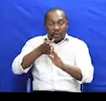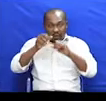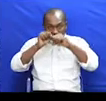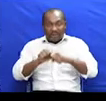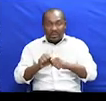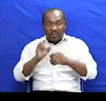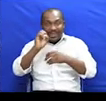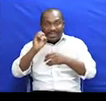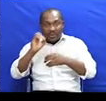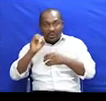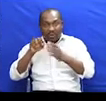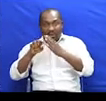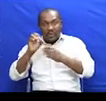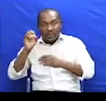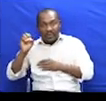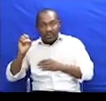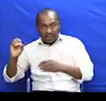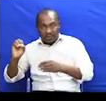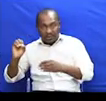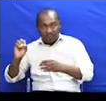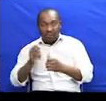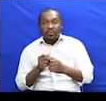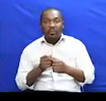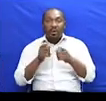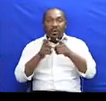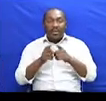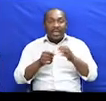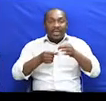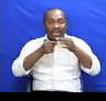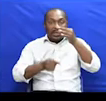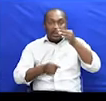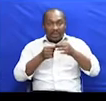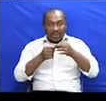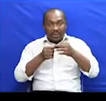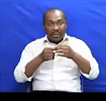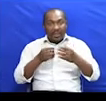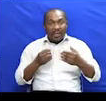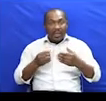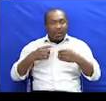filled with 2 decimal places. And then titration went until when they reached